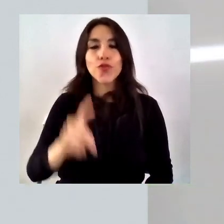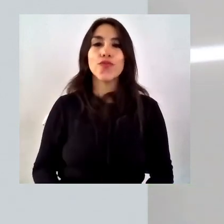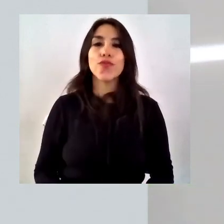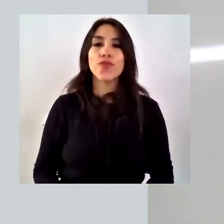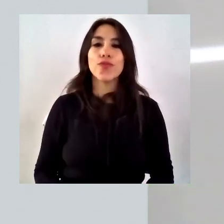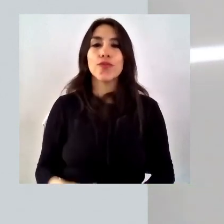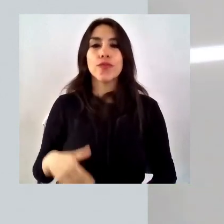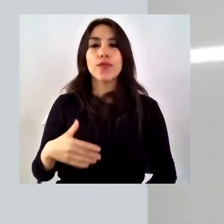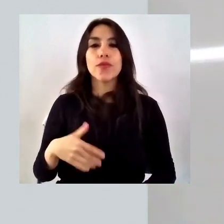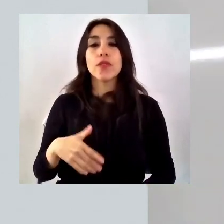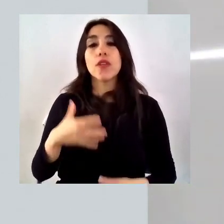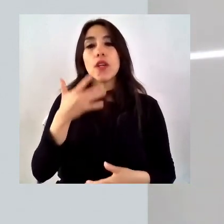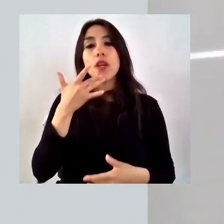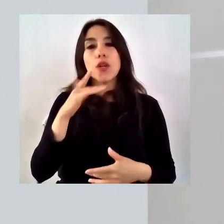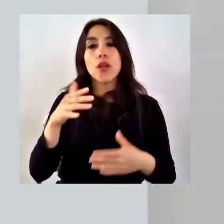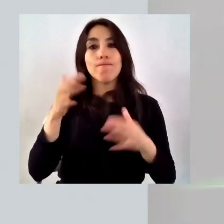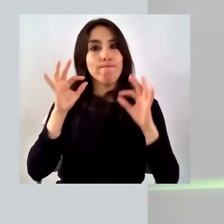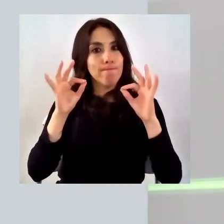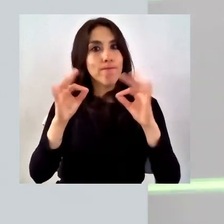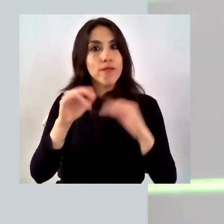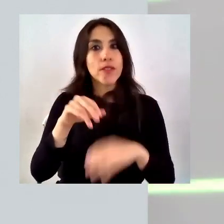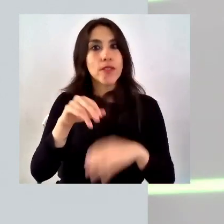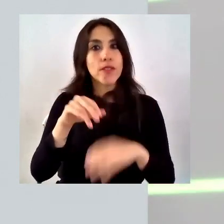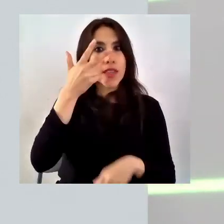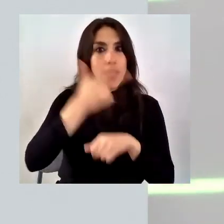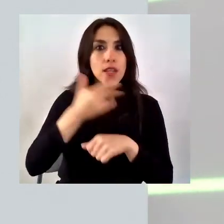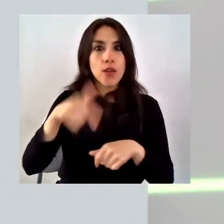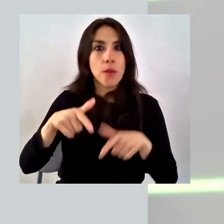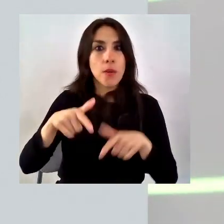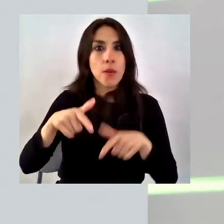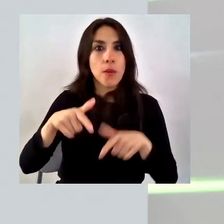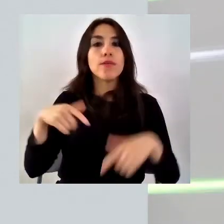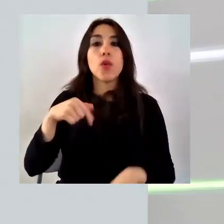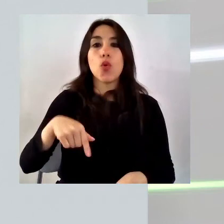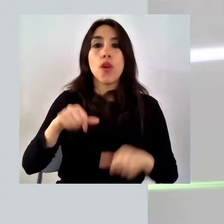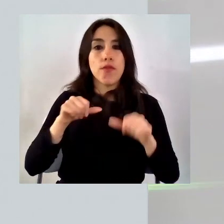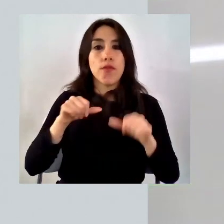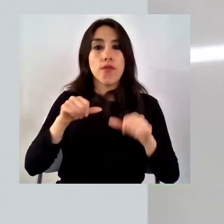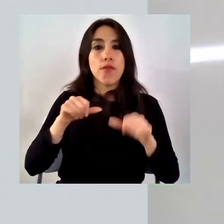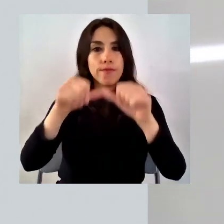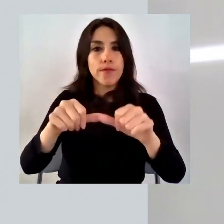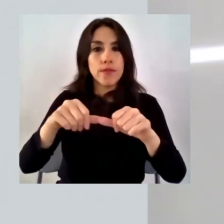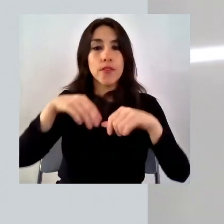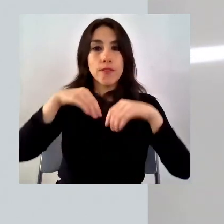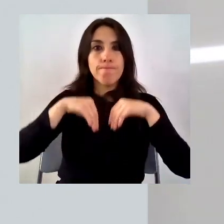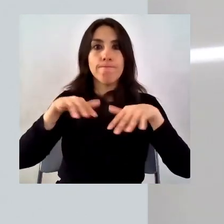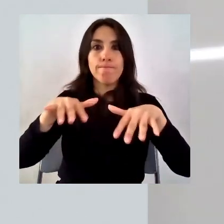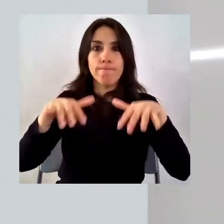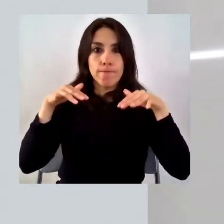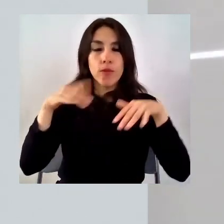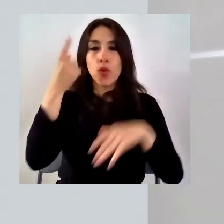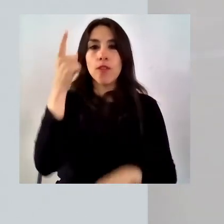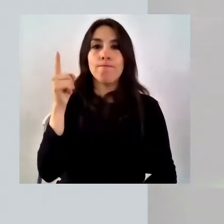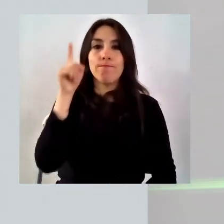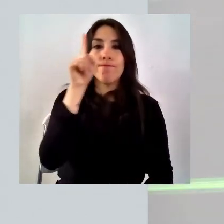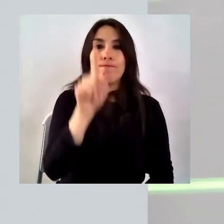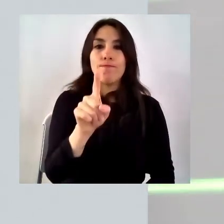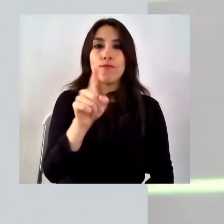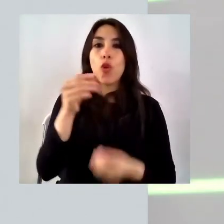the success and an excellent day. To continue with our next segment, we will introduce our next